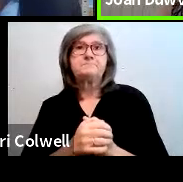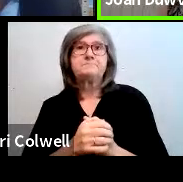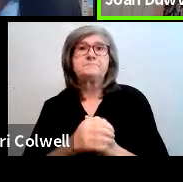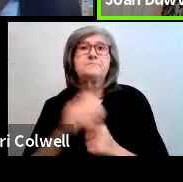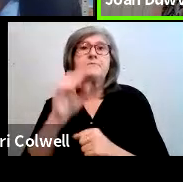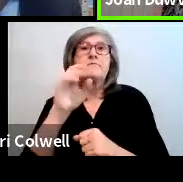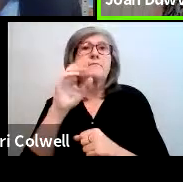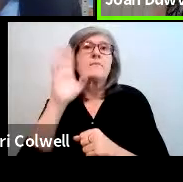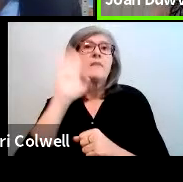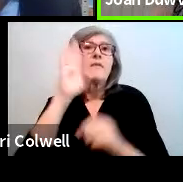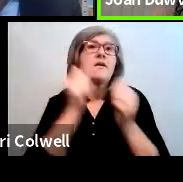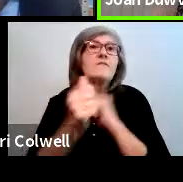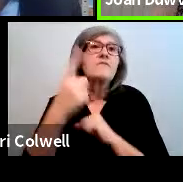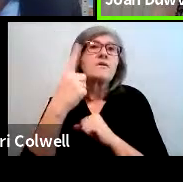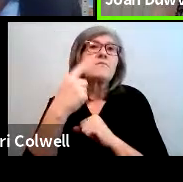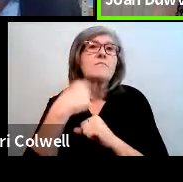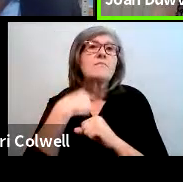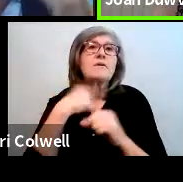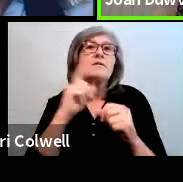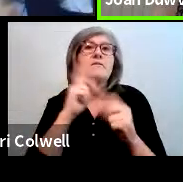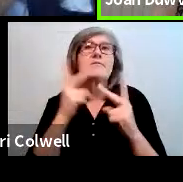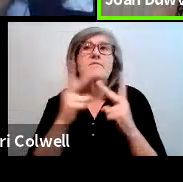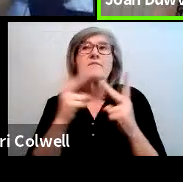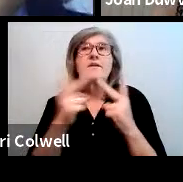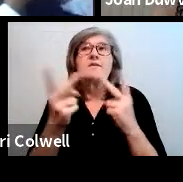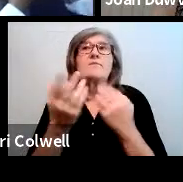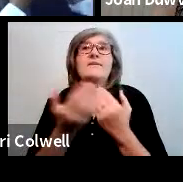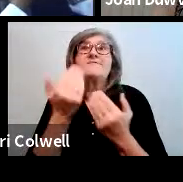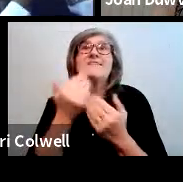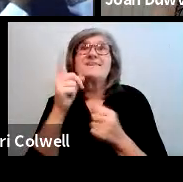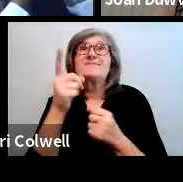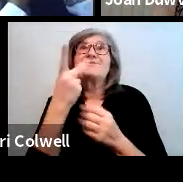And hi, everyone. Very convenient.